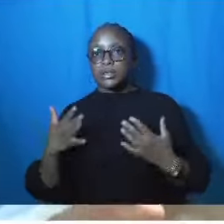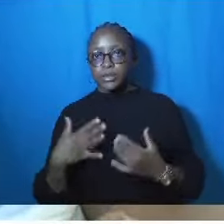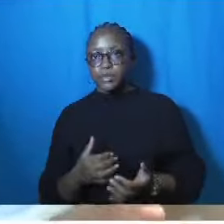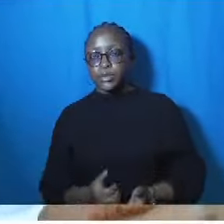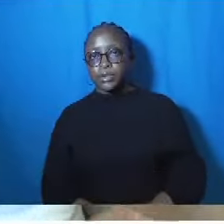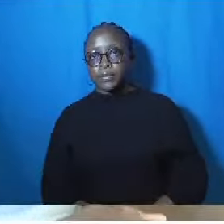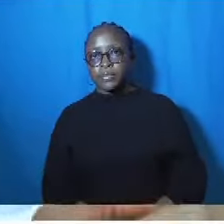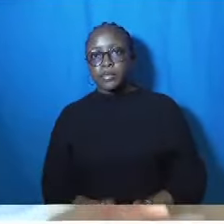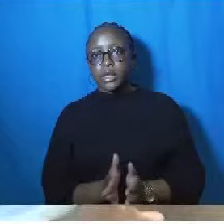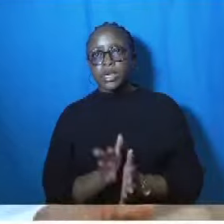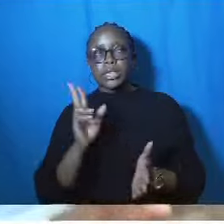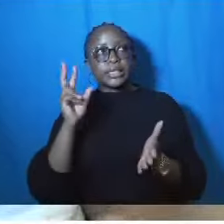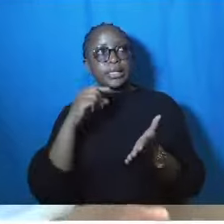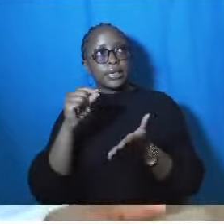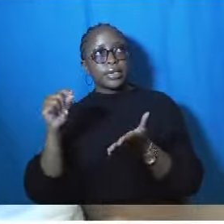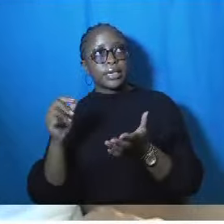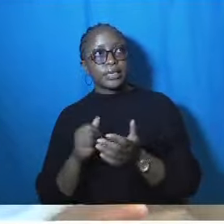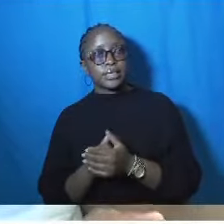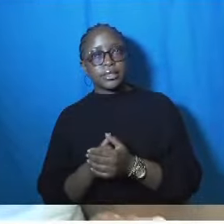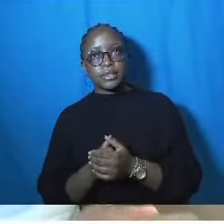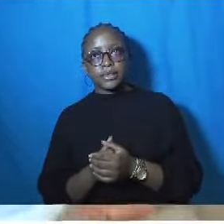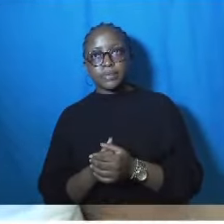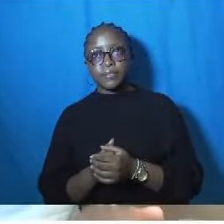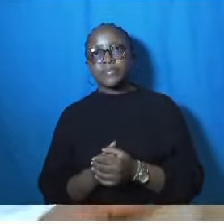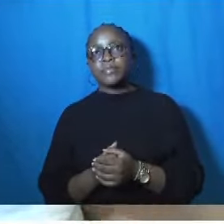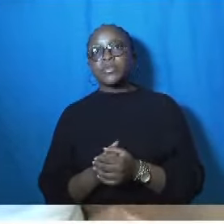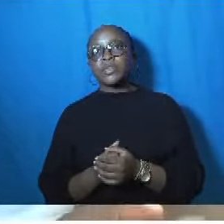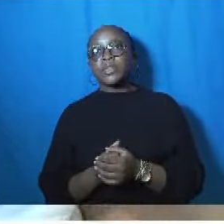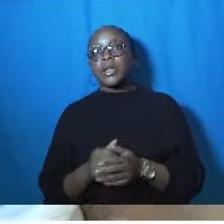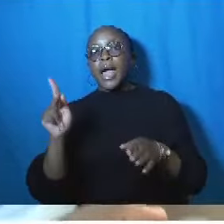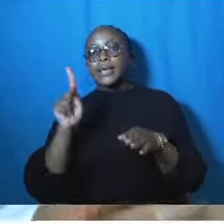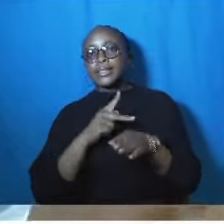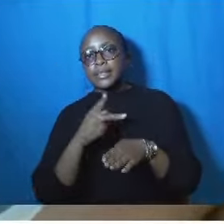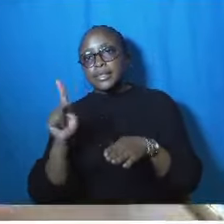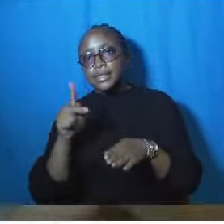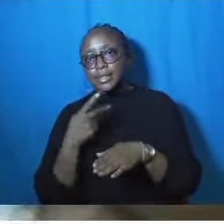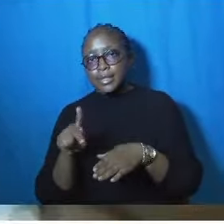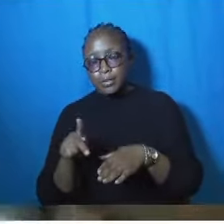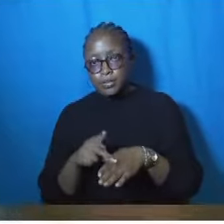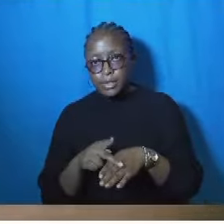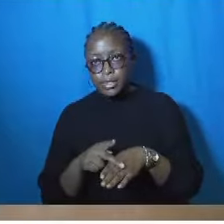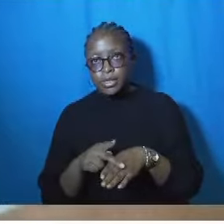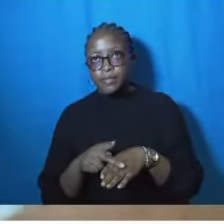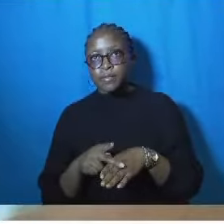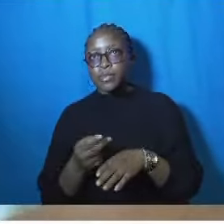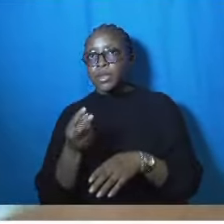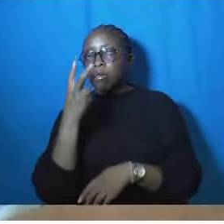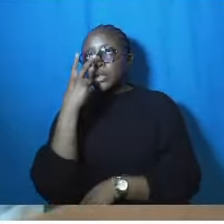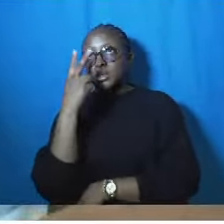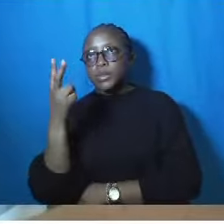or Psalms saw the Gentiles praising God in their own right.